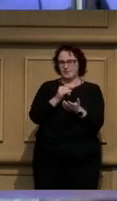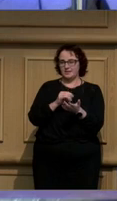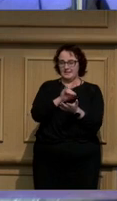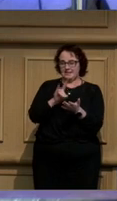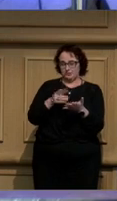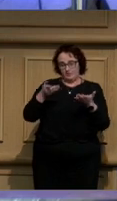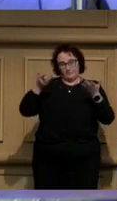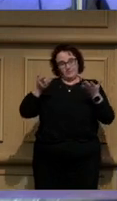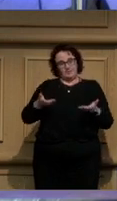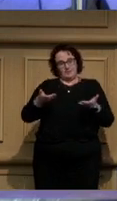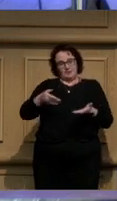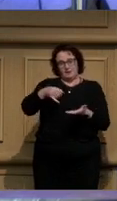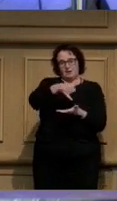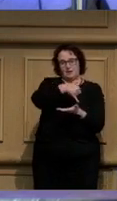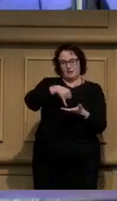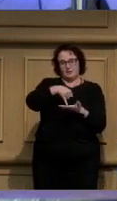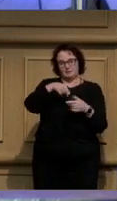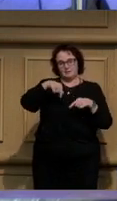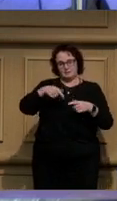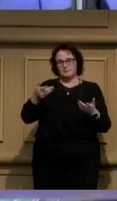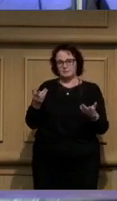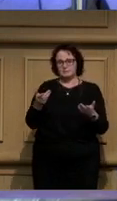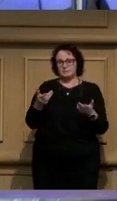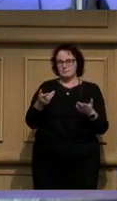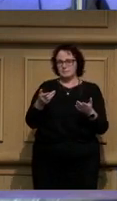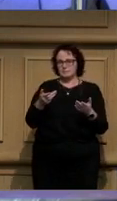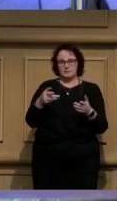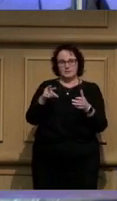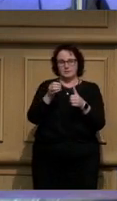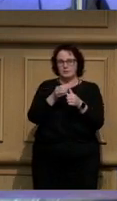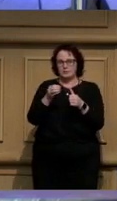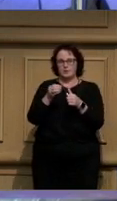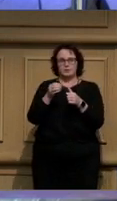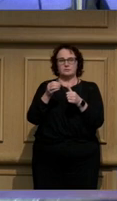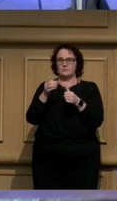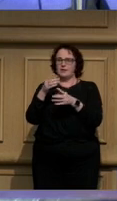probably every space in the world if you go back far enough.